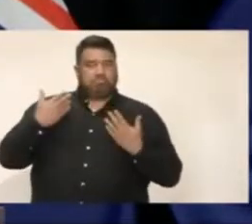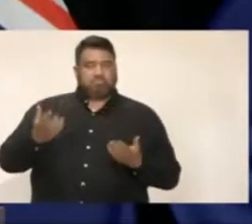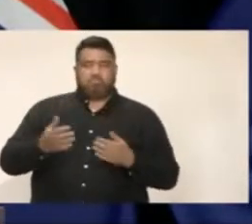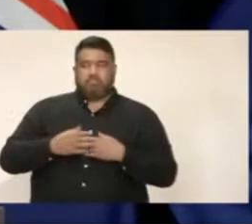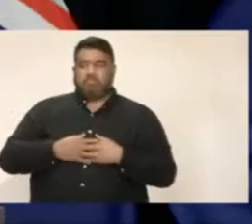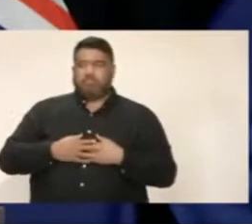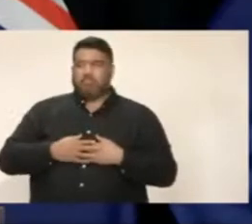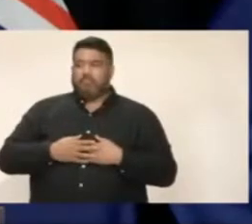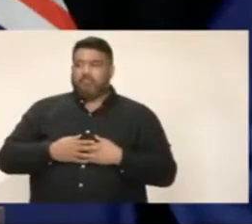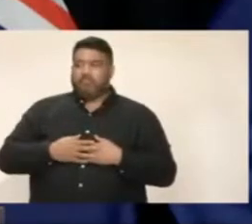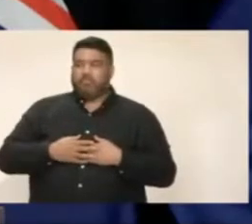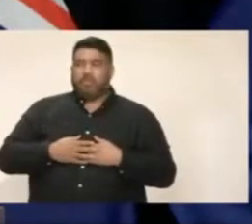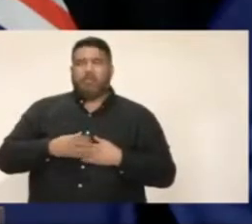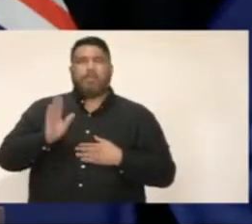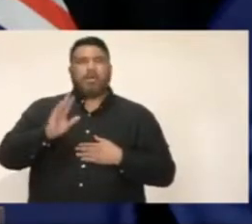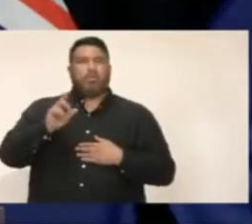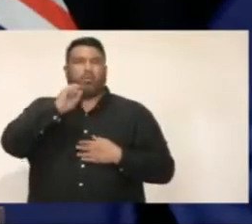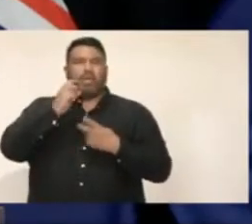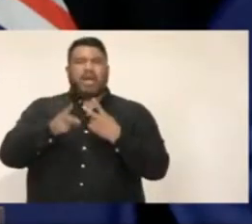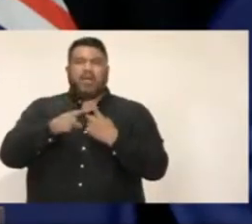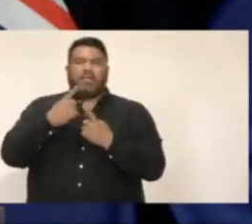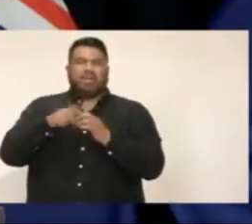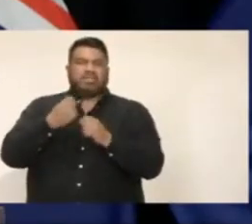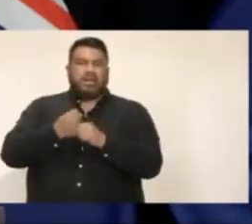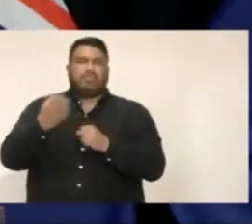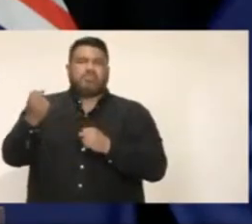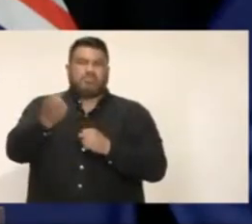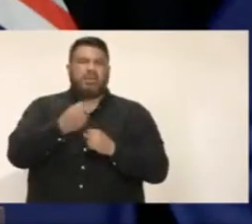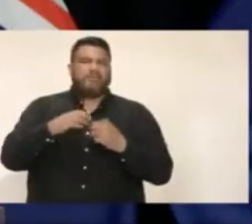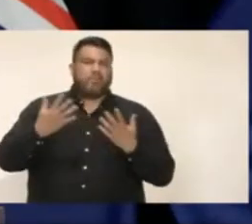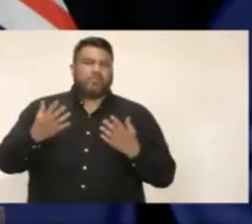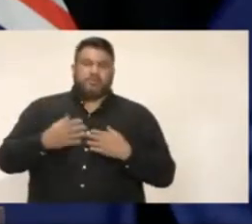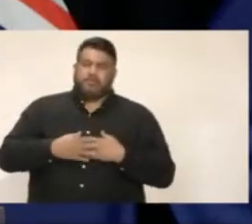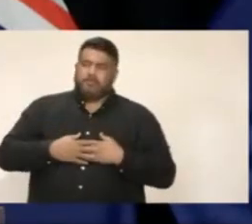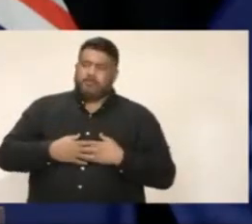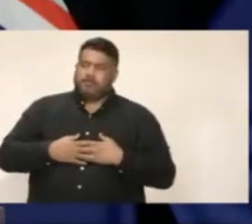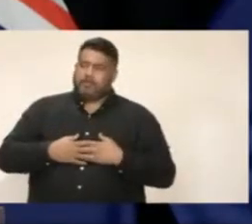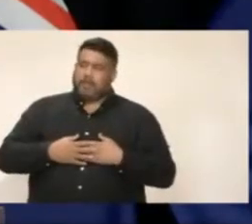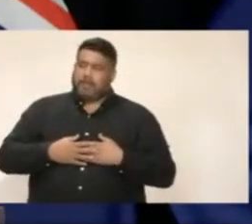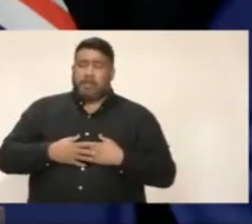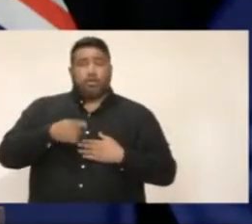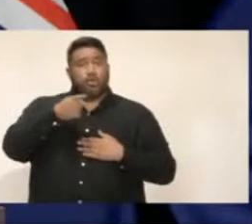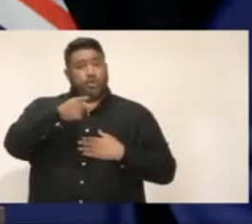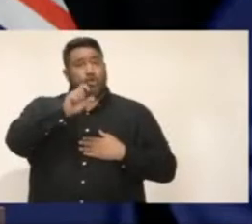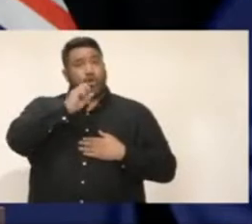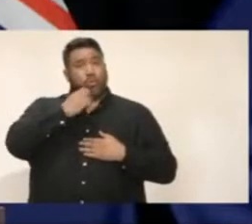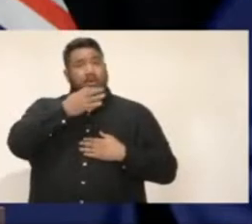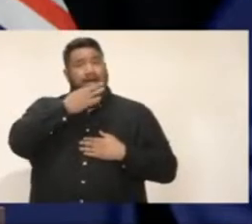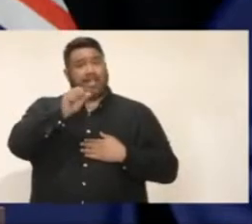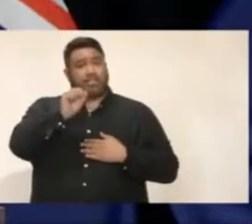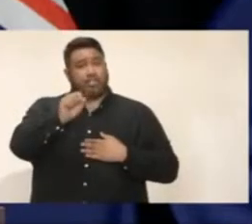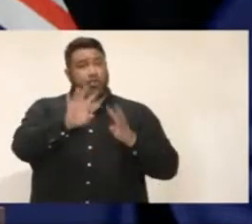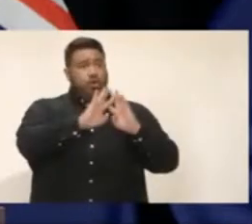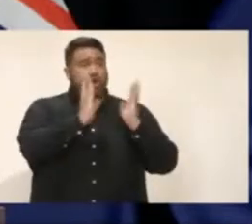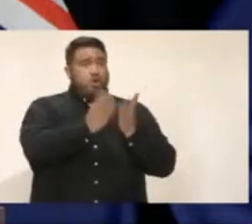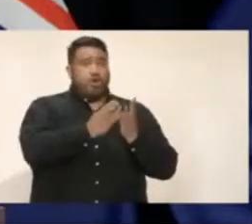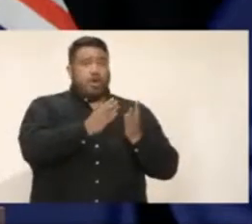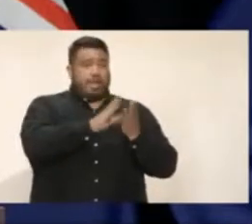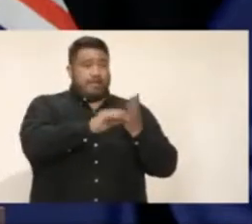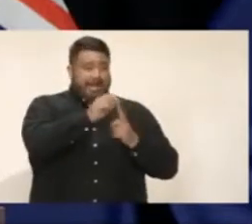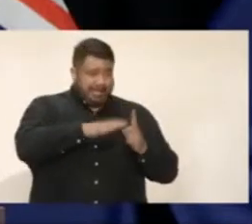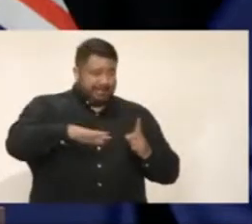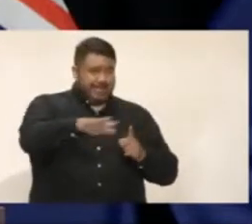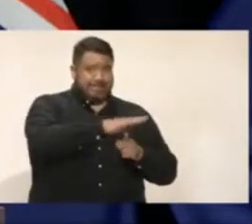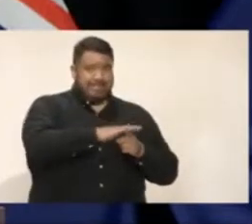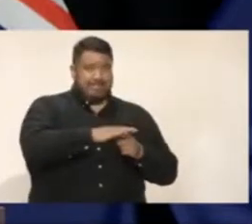Given There will certainly be other cases, I imagine. would you undertake to ask reporters whether they are aware? For me,